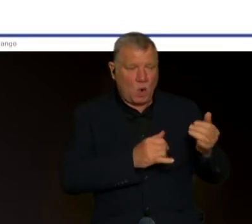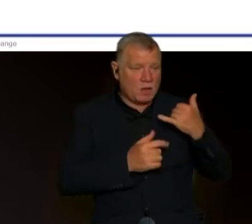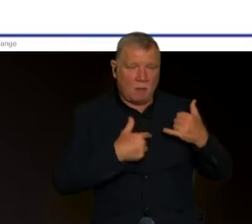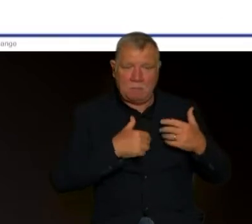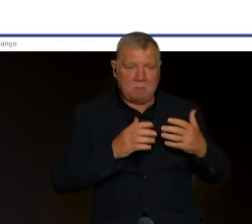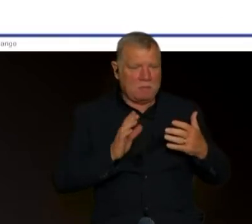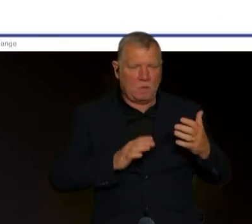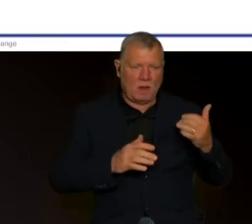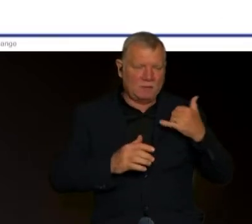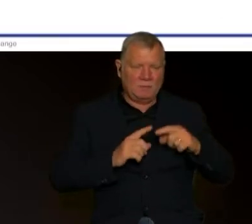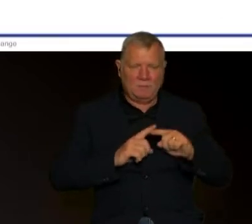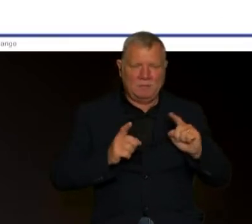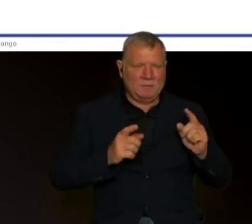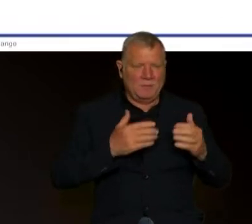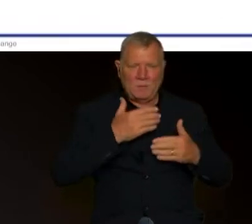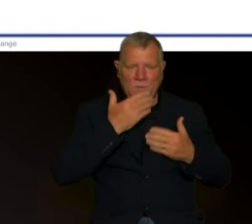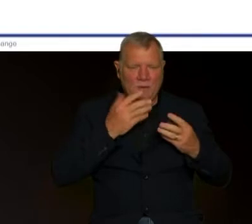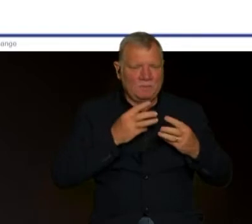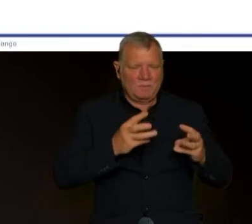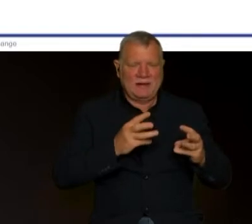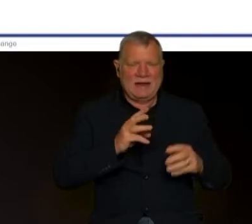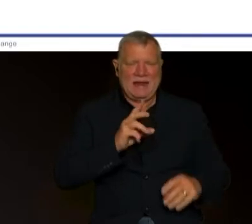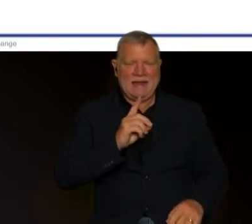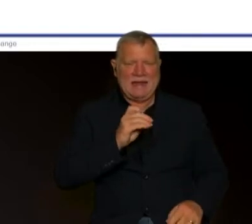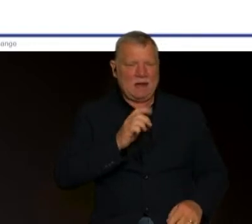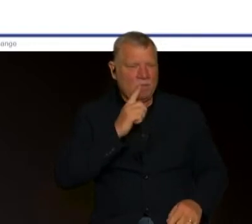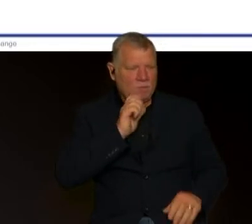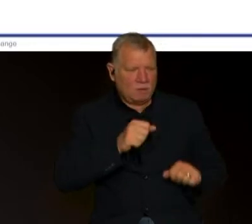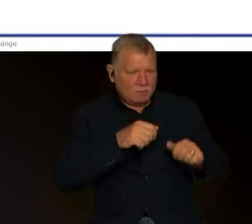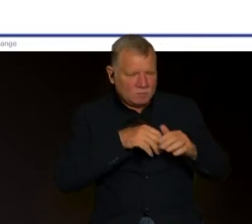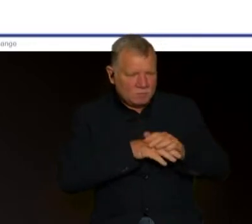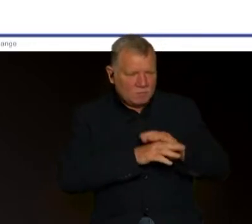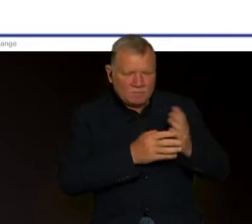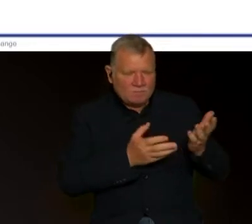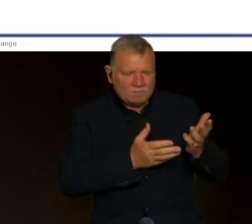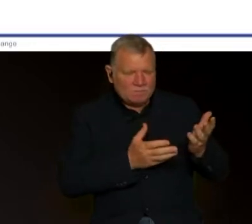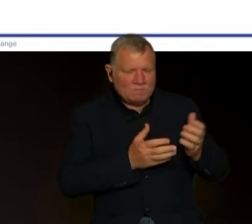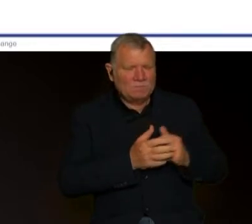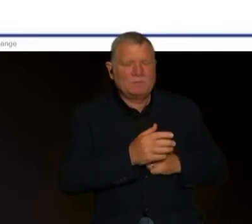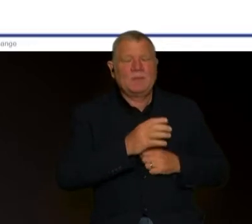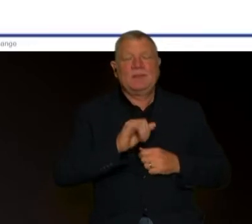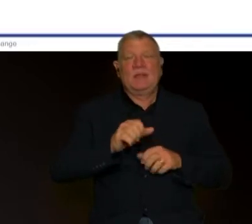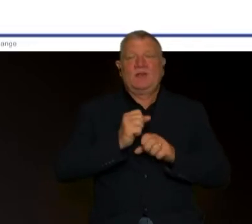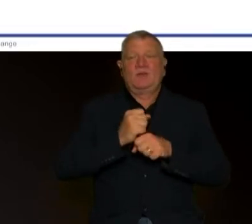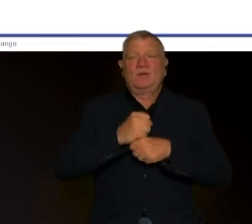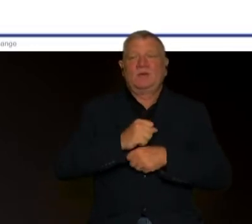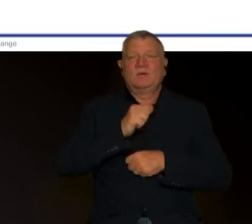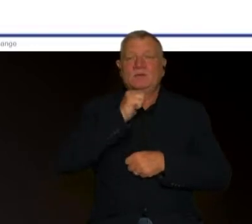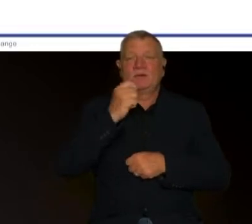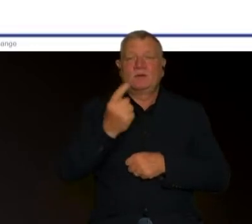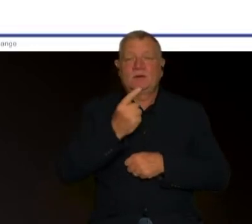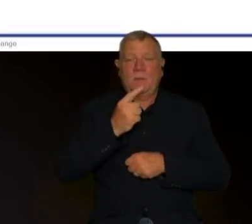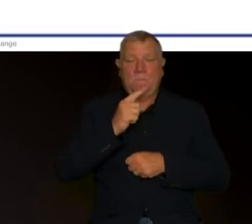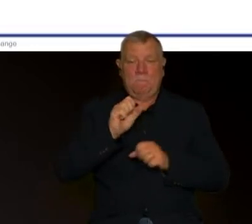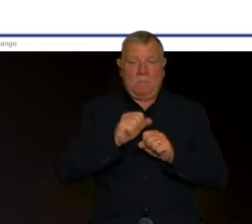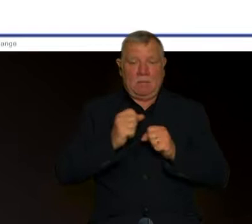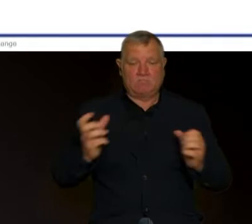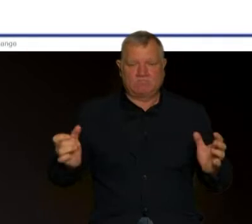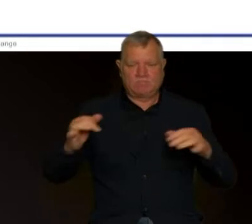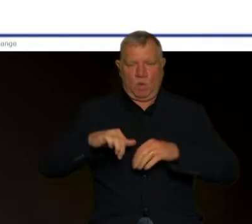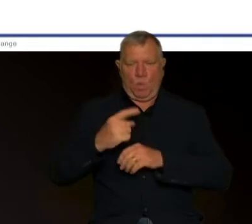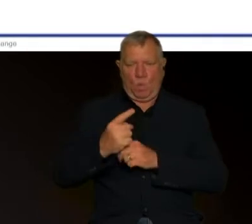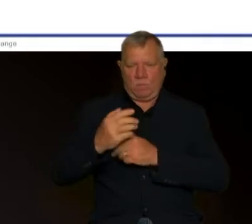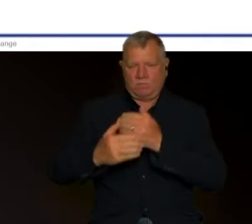we applied in different agencies and never called us back, and because there was no way to create this record digitally. So